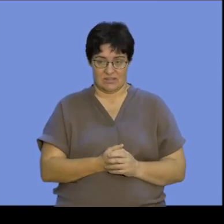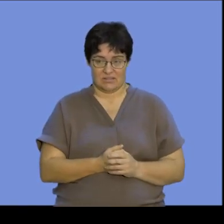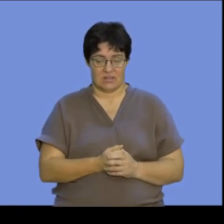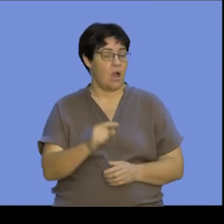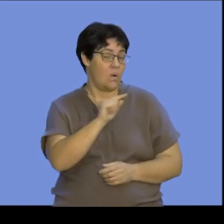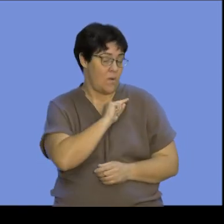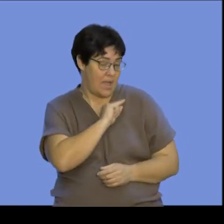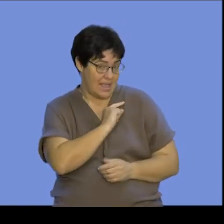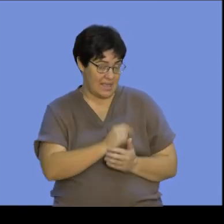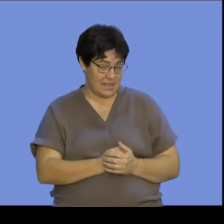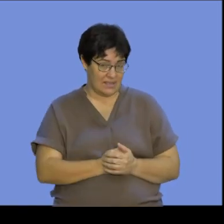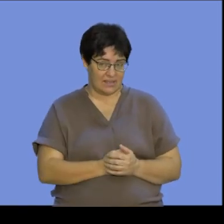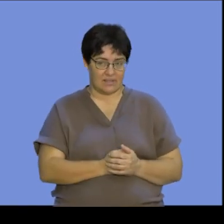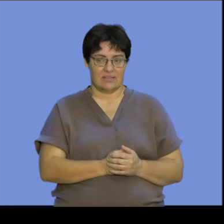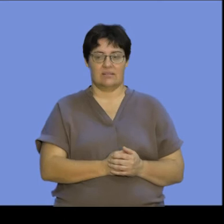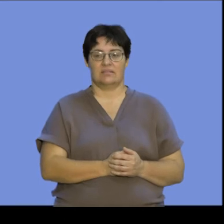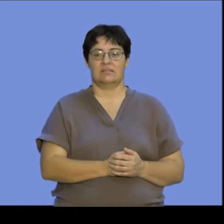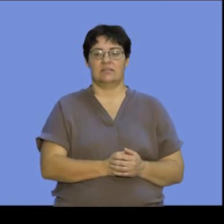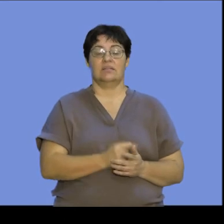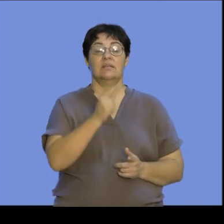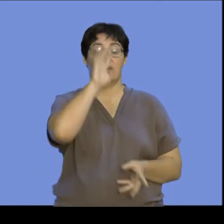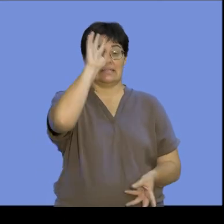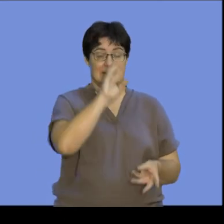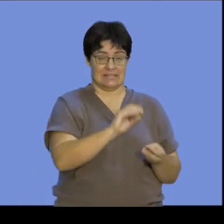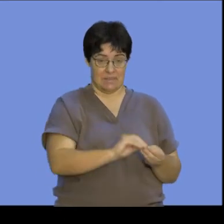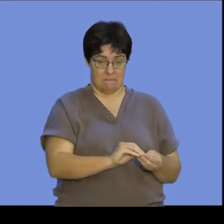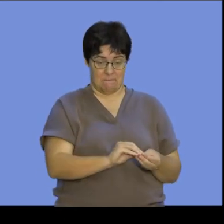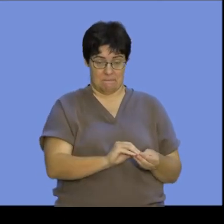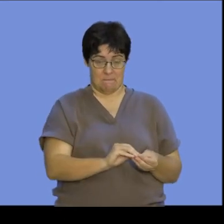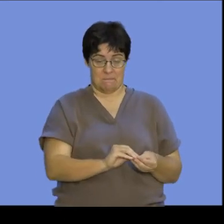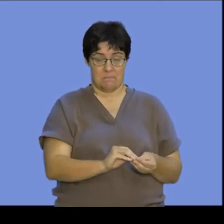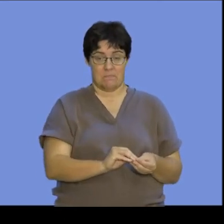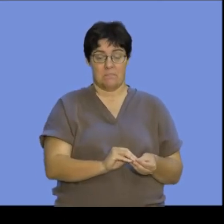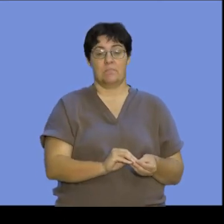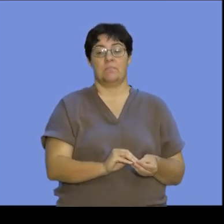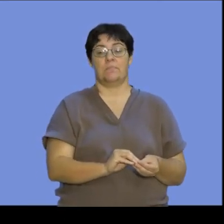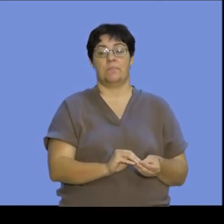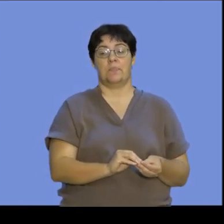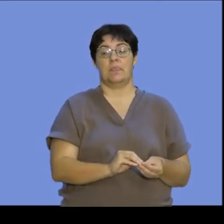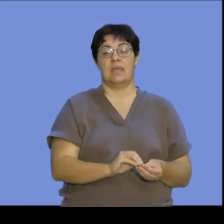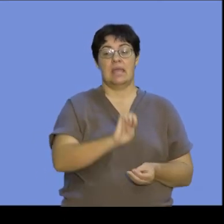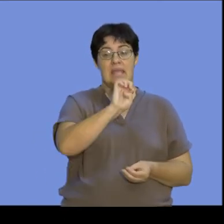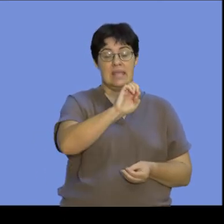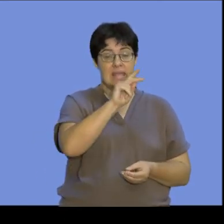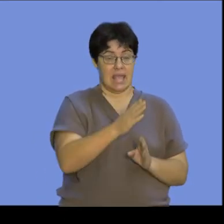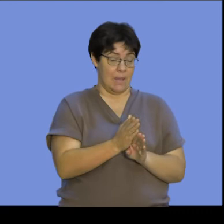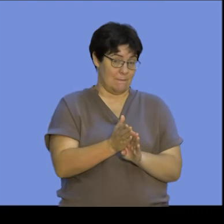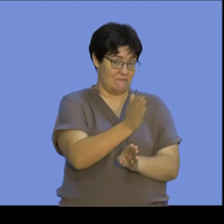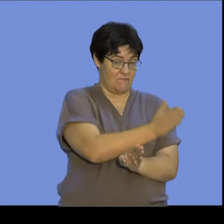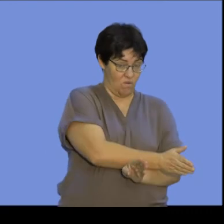Why? Because the sum of the kinetic energy before